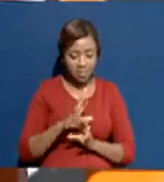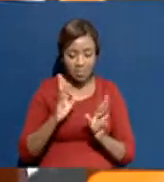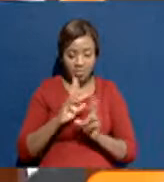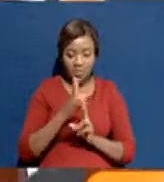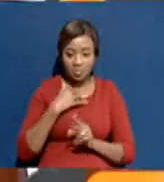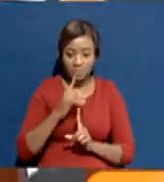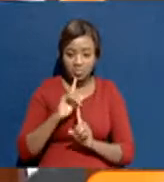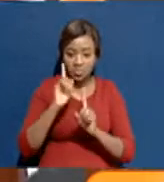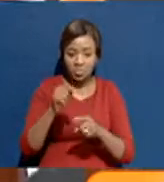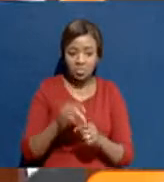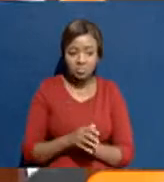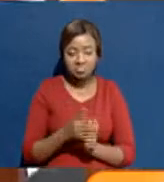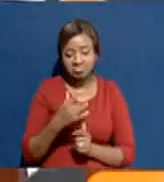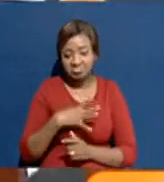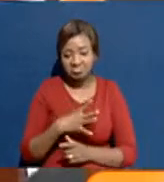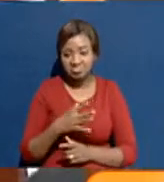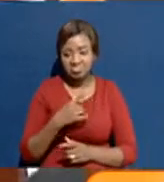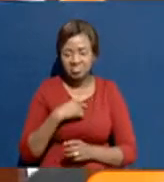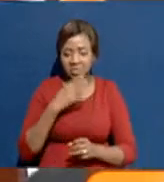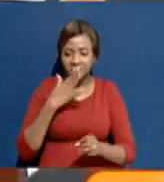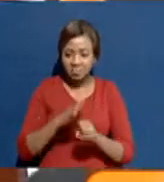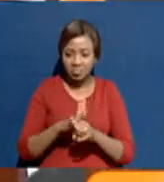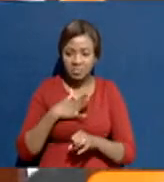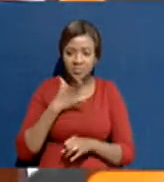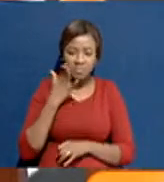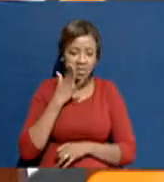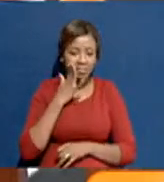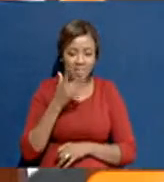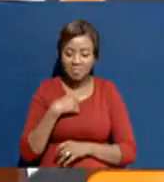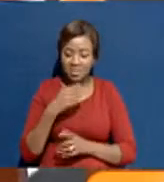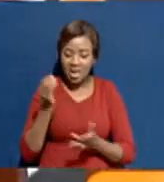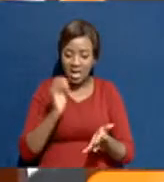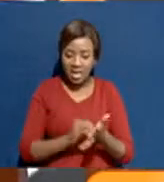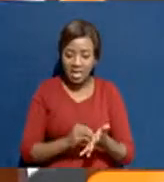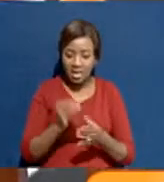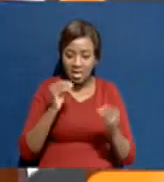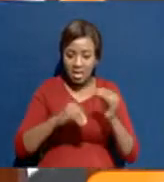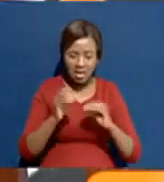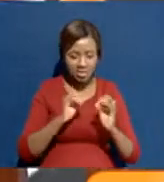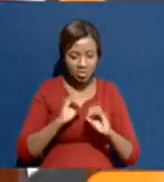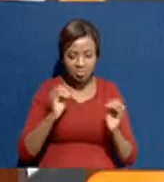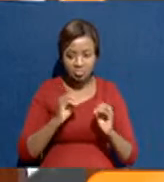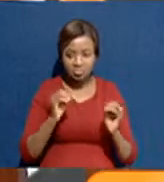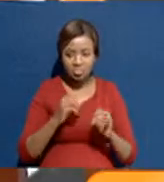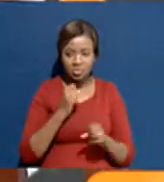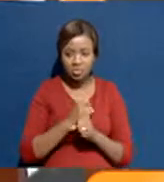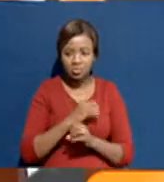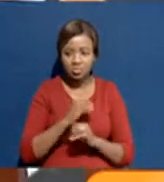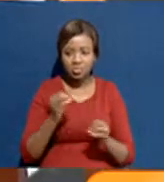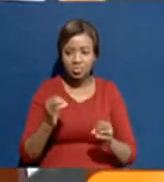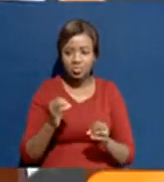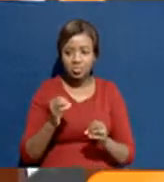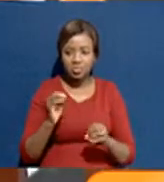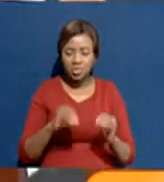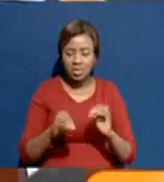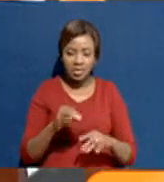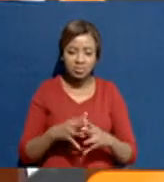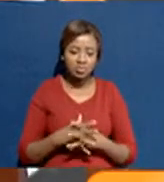say in the book, I promised my mother that I will not do another election since 2013.